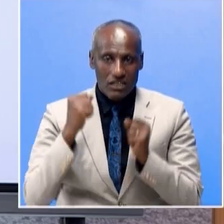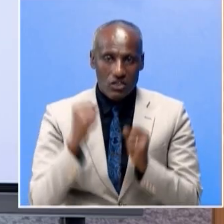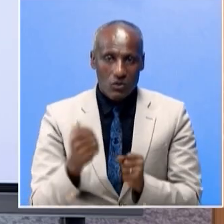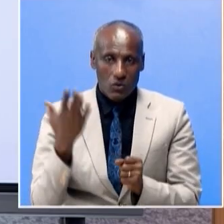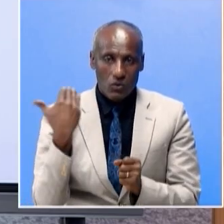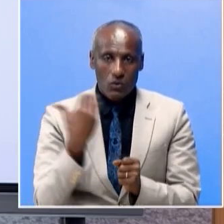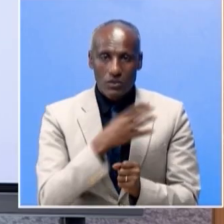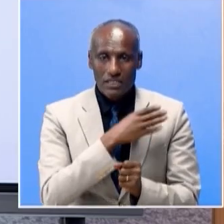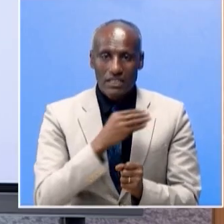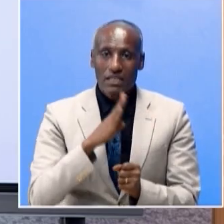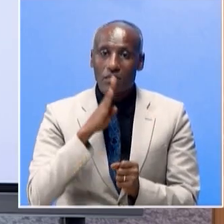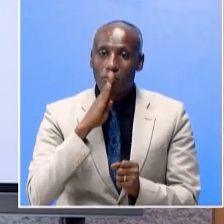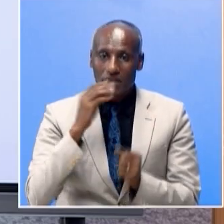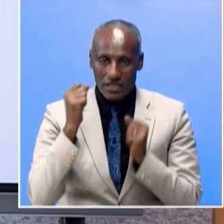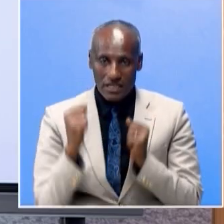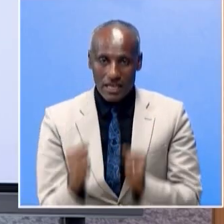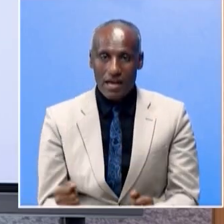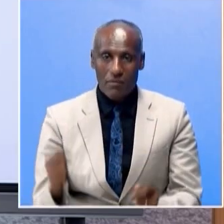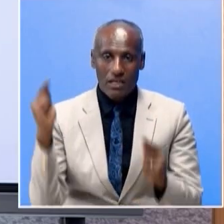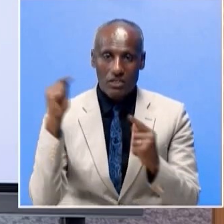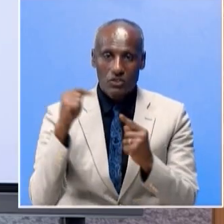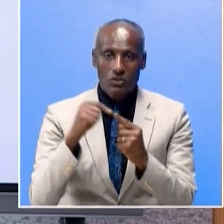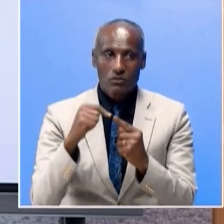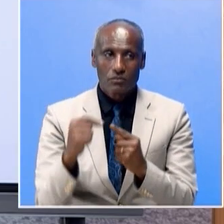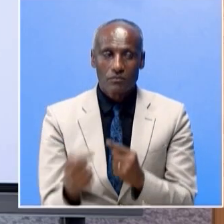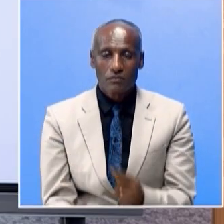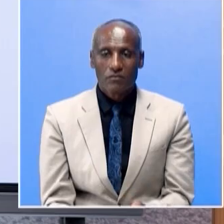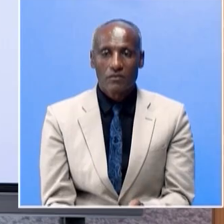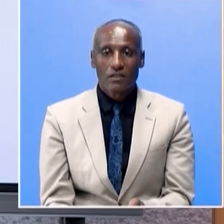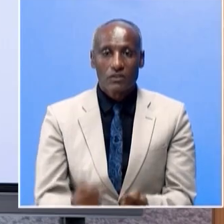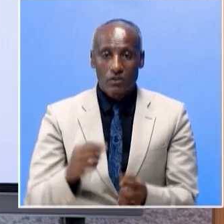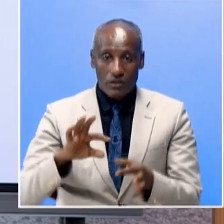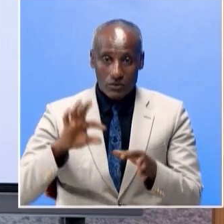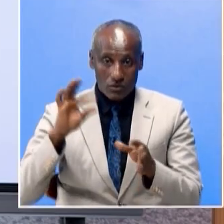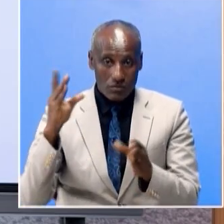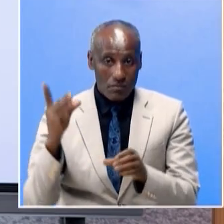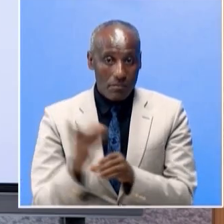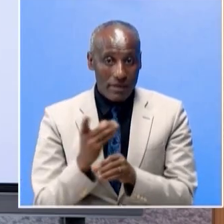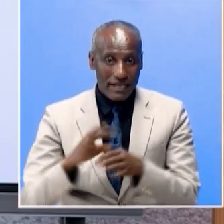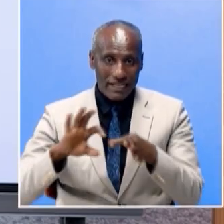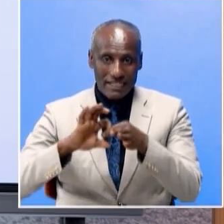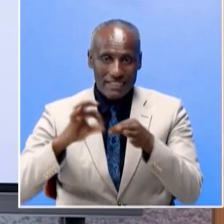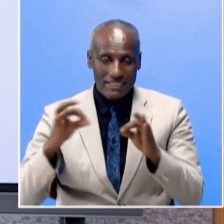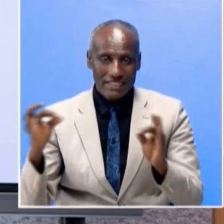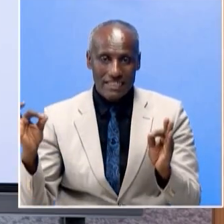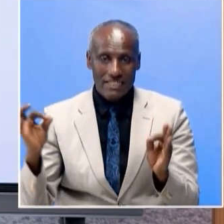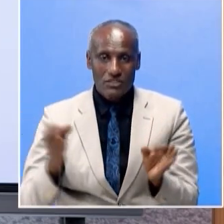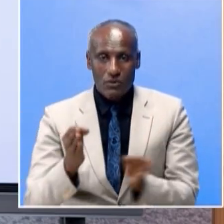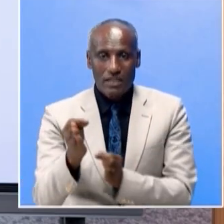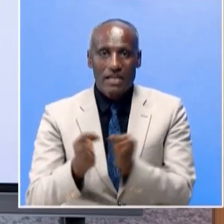our today's lesson is you're going to make sentence. You are going to